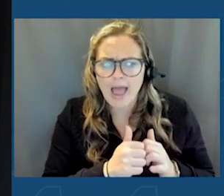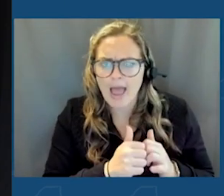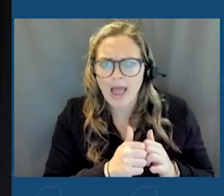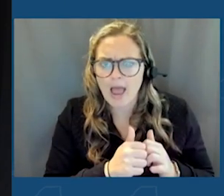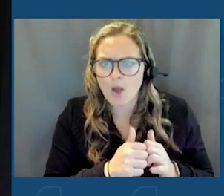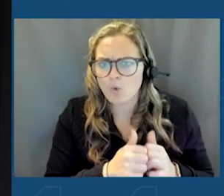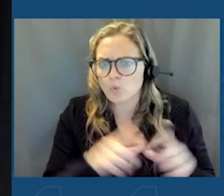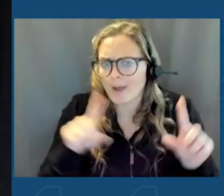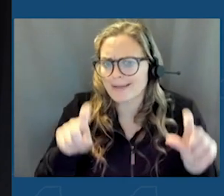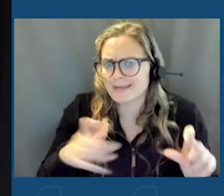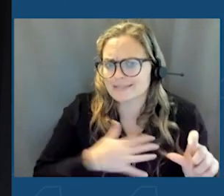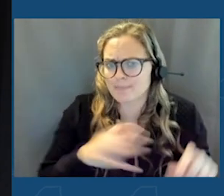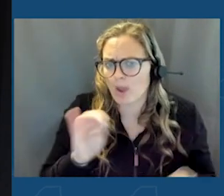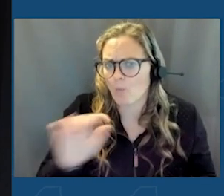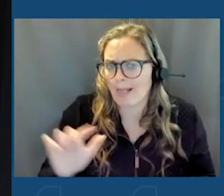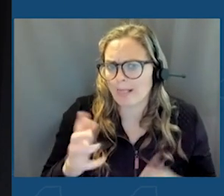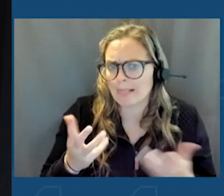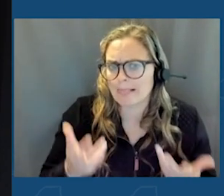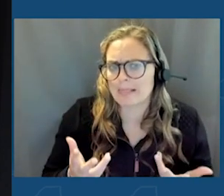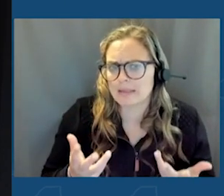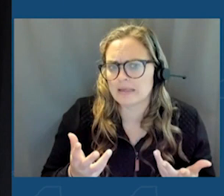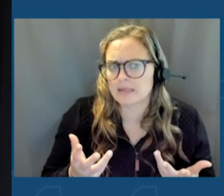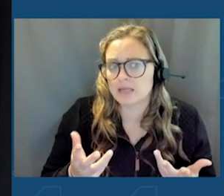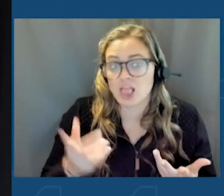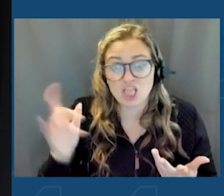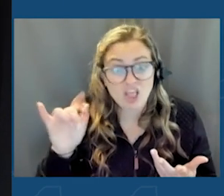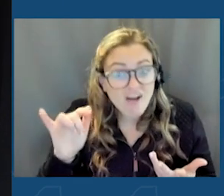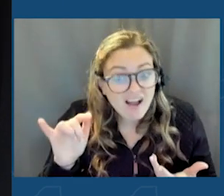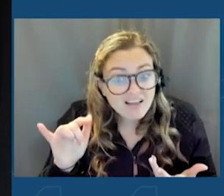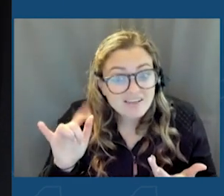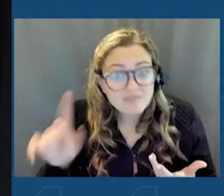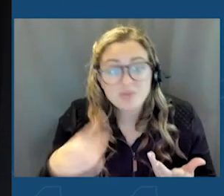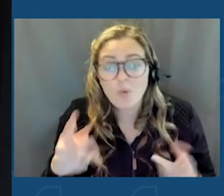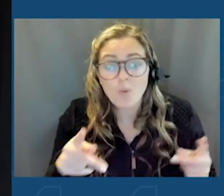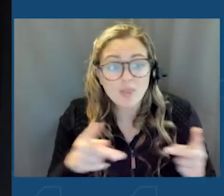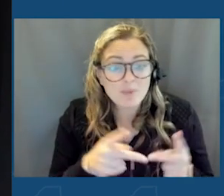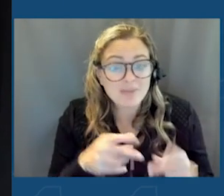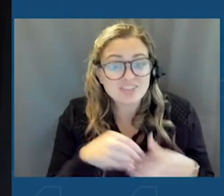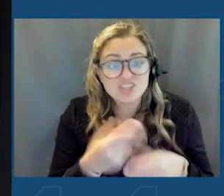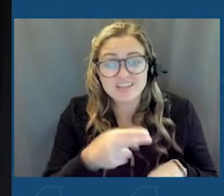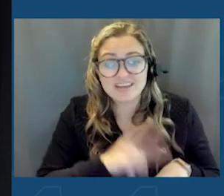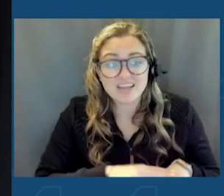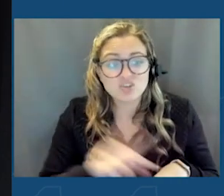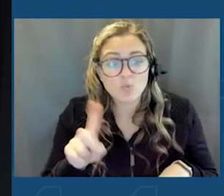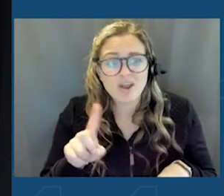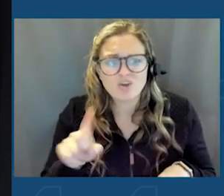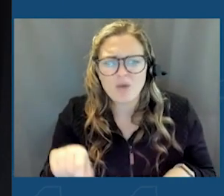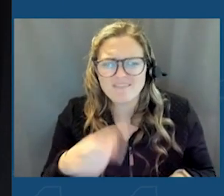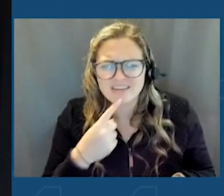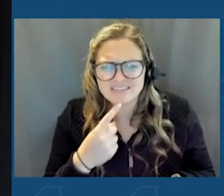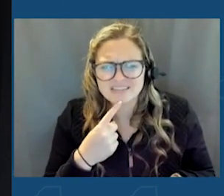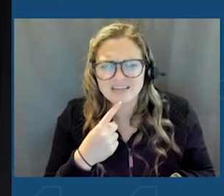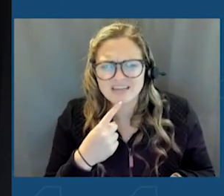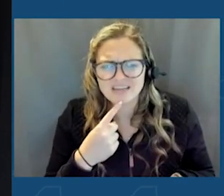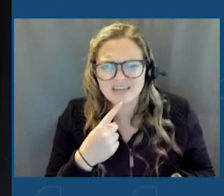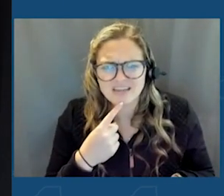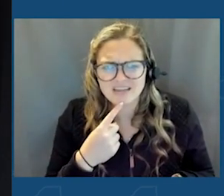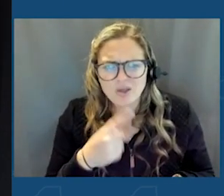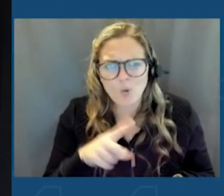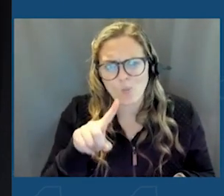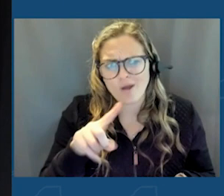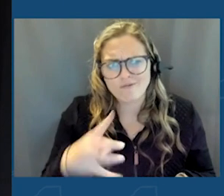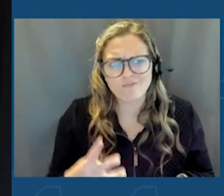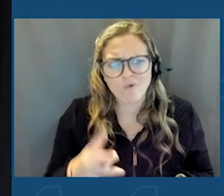tested? On Long Island, it's one of the only places in the nation where you say 1,4-dioxane and people